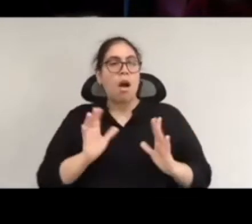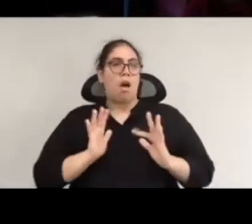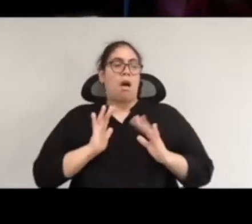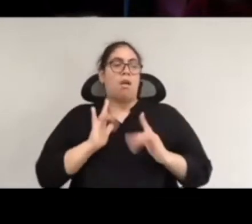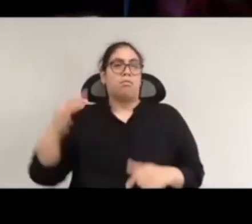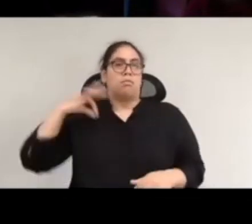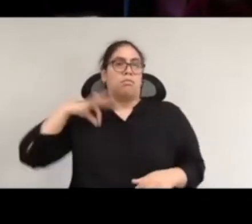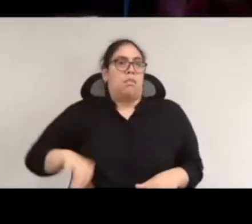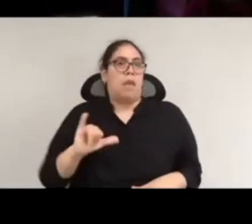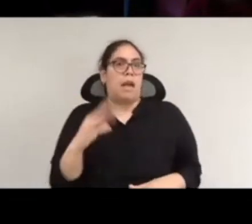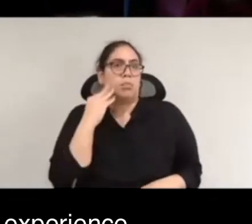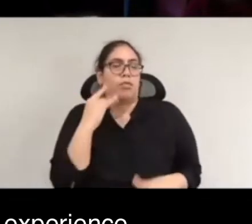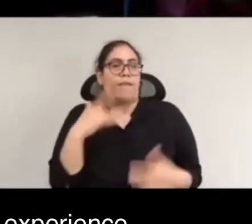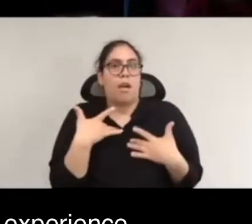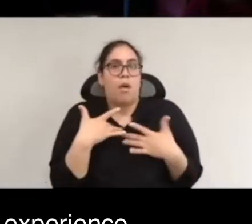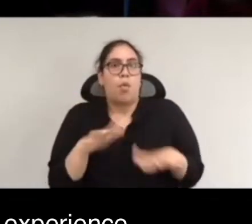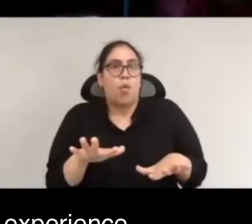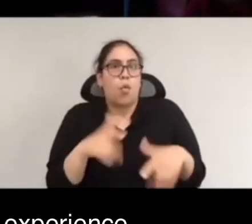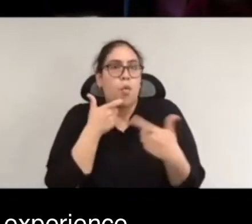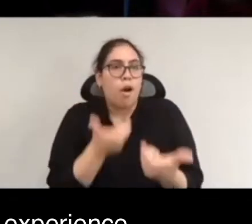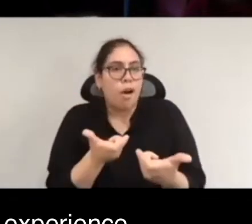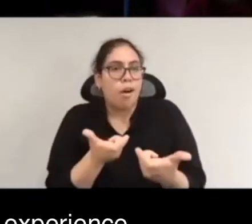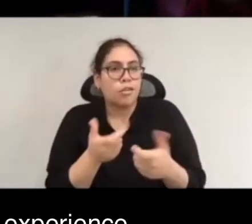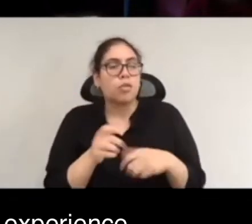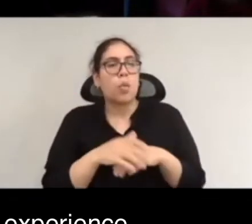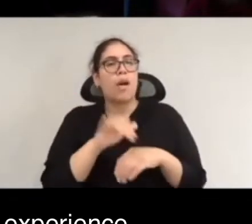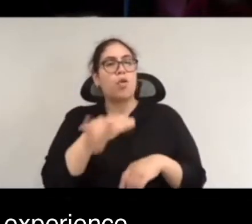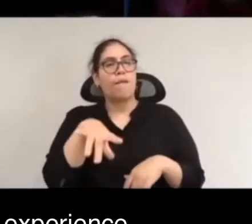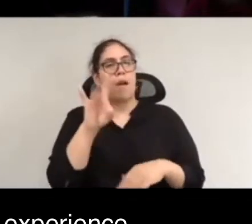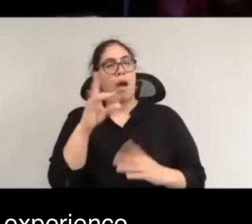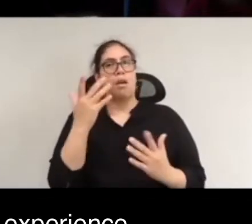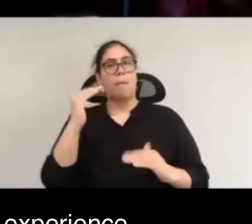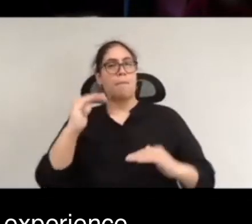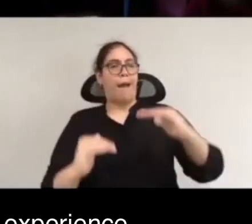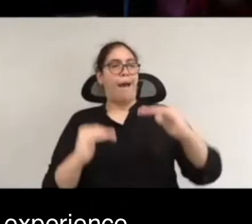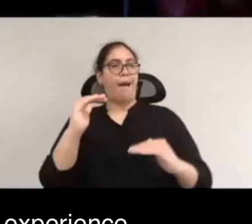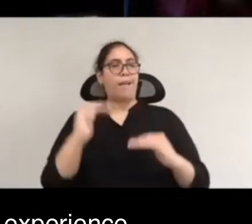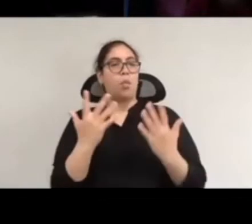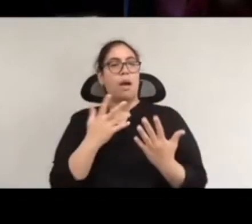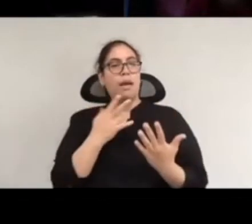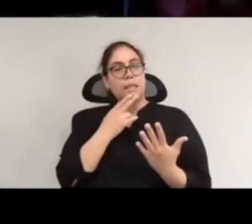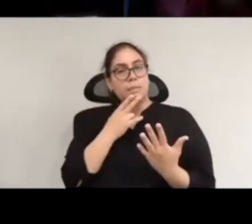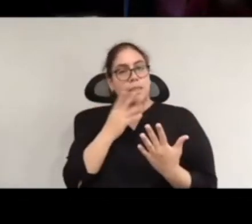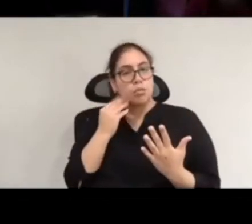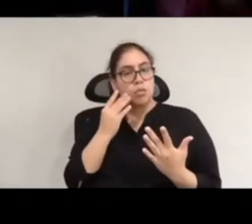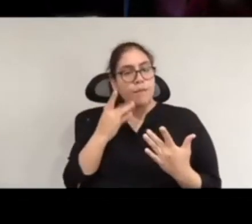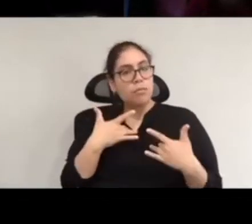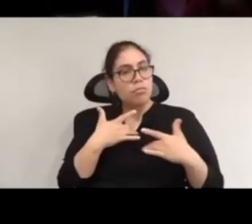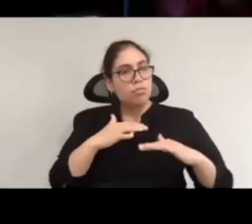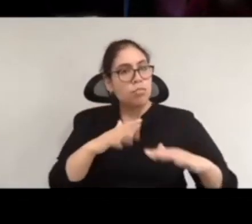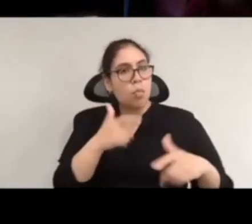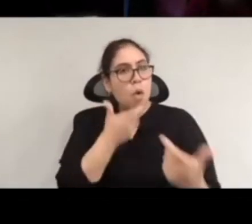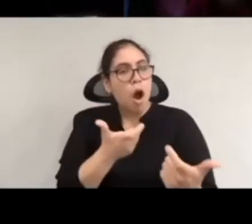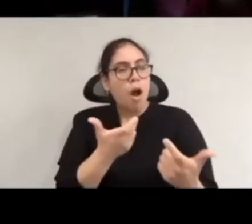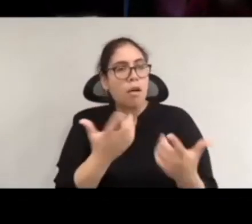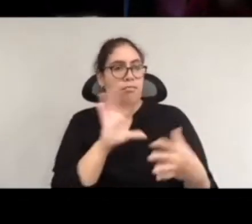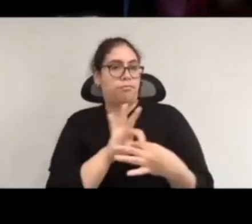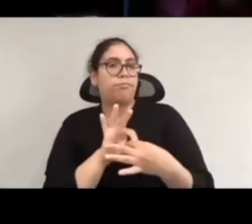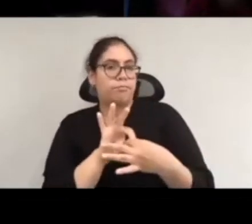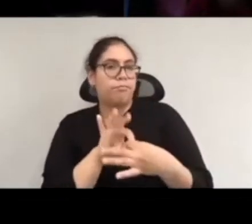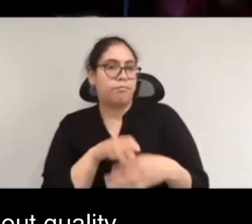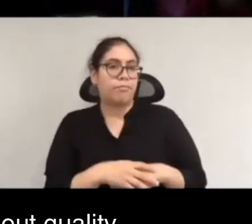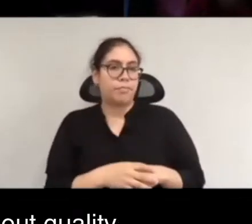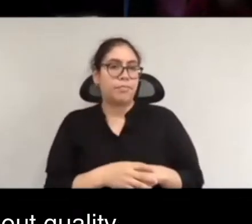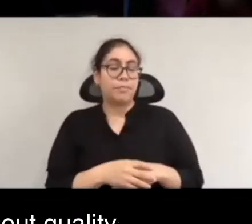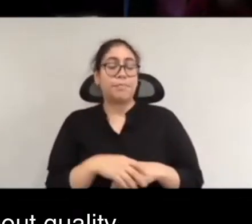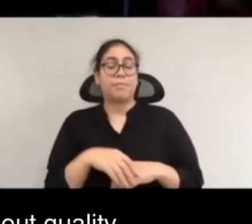if you can find the balance of enhancing the experience, that would be ideal. Right. So we talked about, Alex and